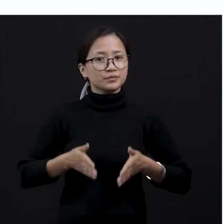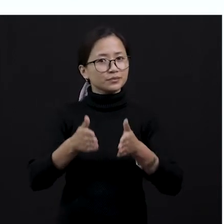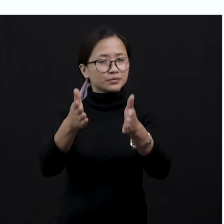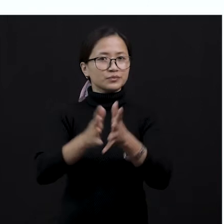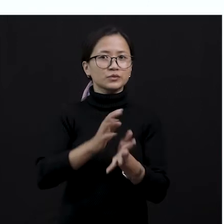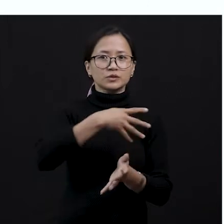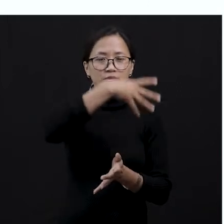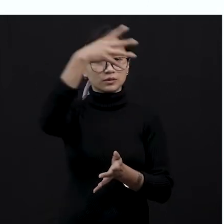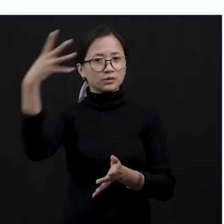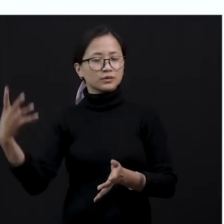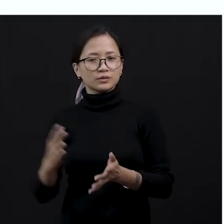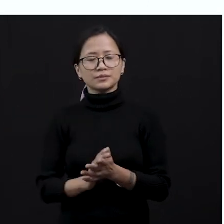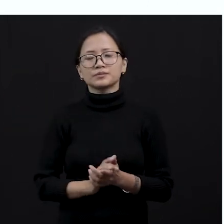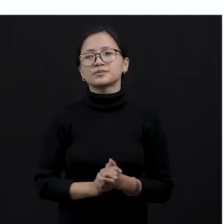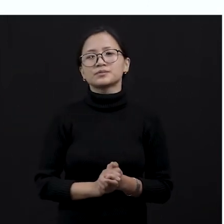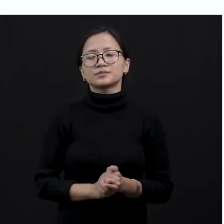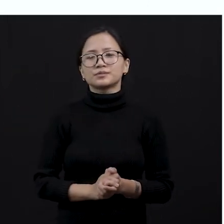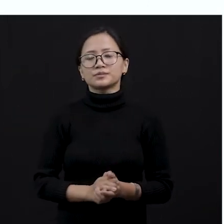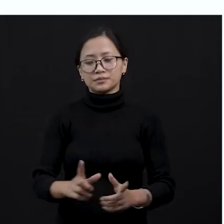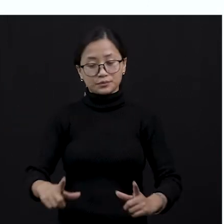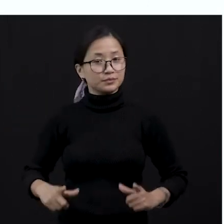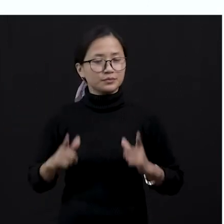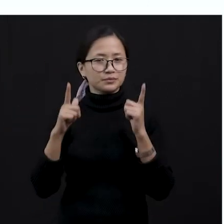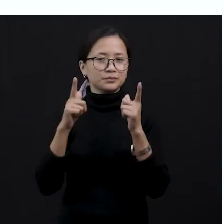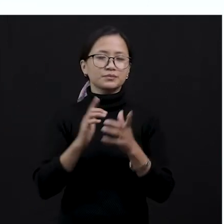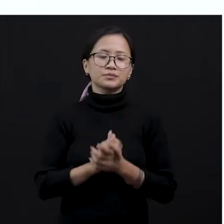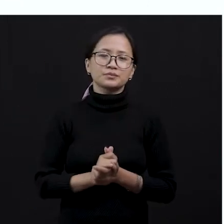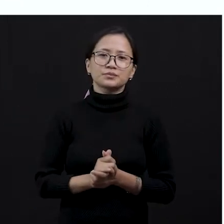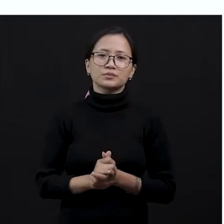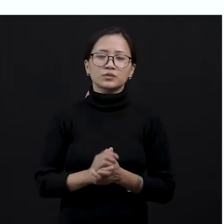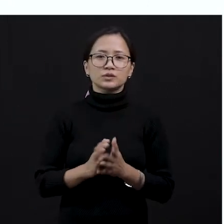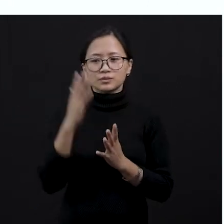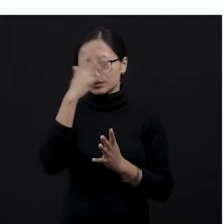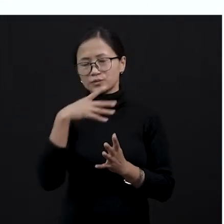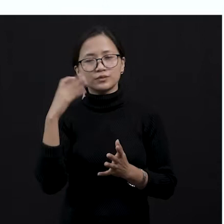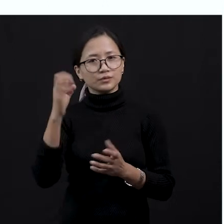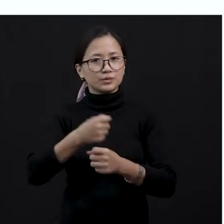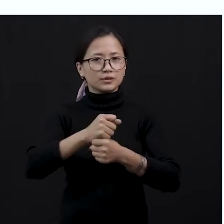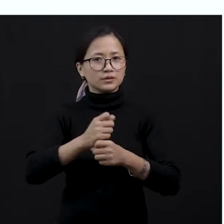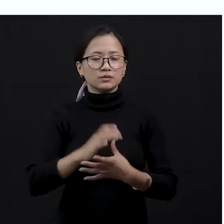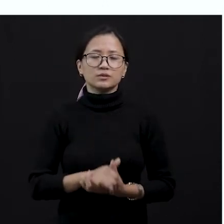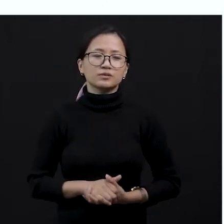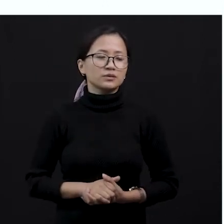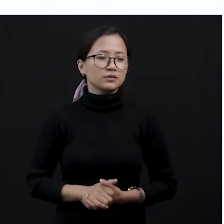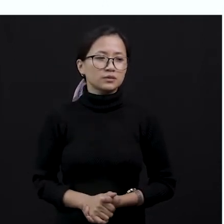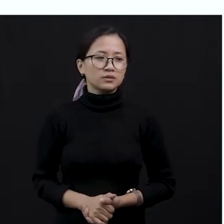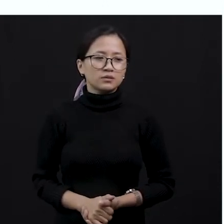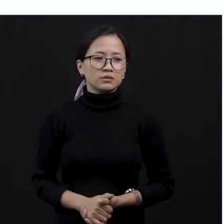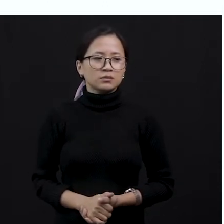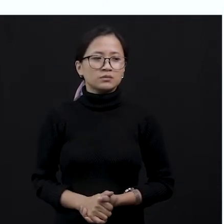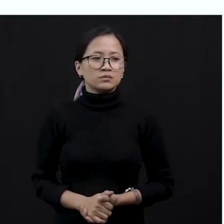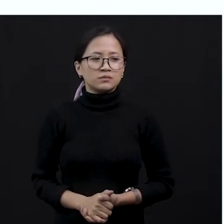the rainbow beautify his life, okay? Here is a picture of a rainbow in the sky, okay?